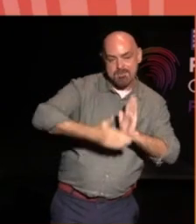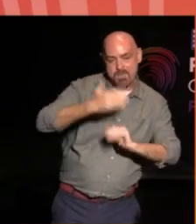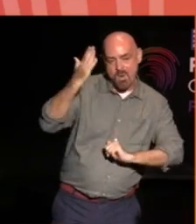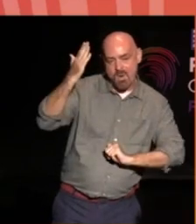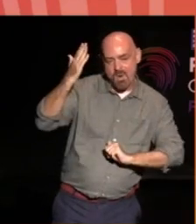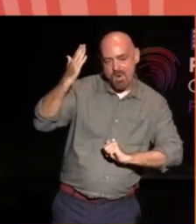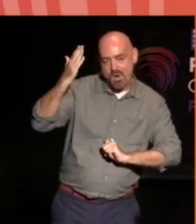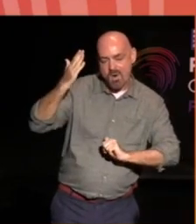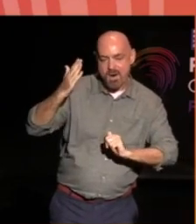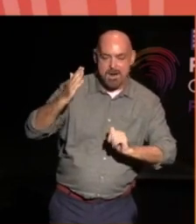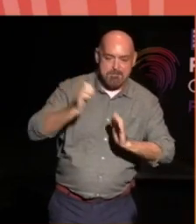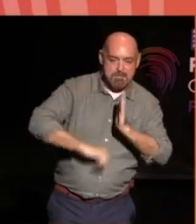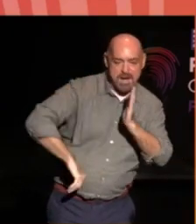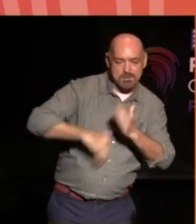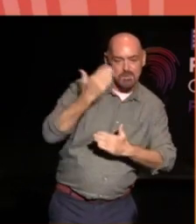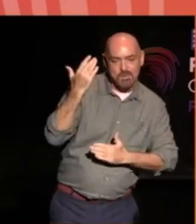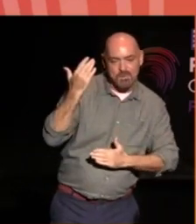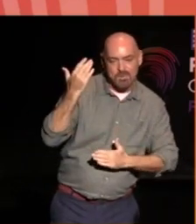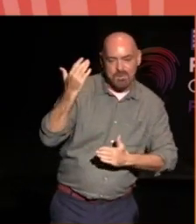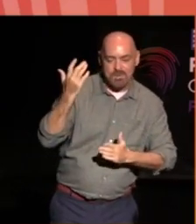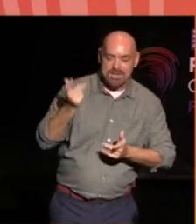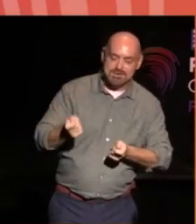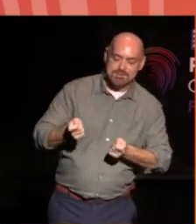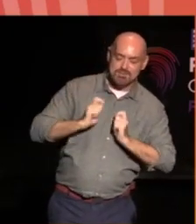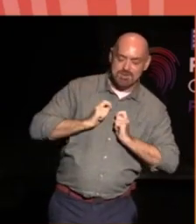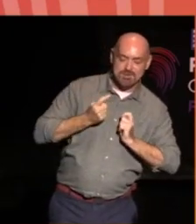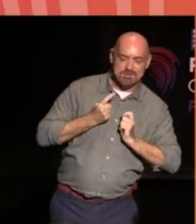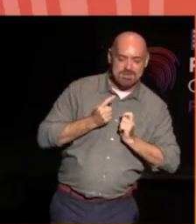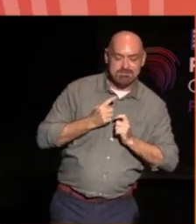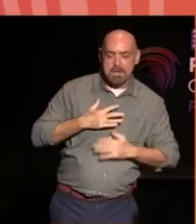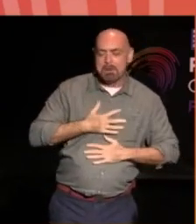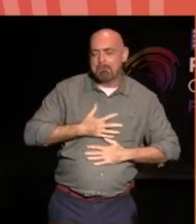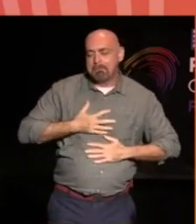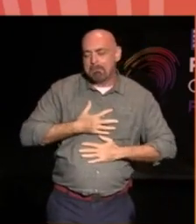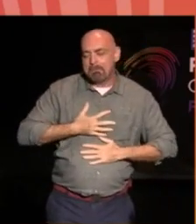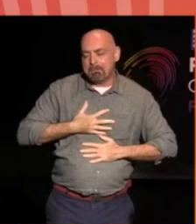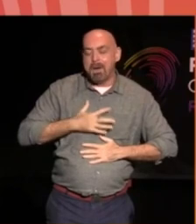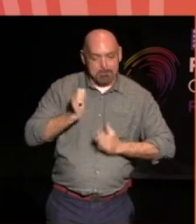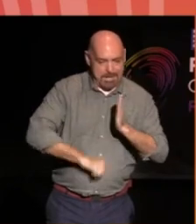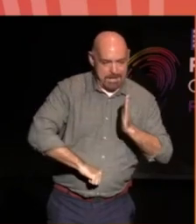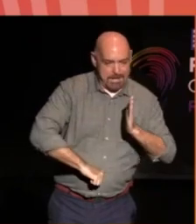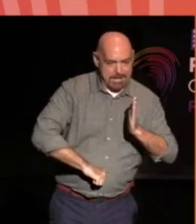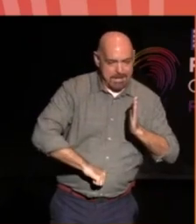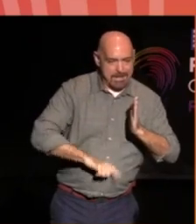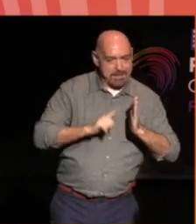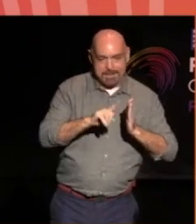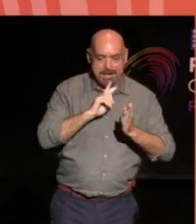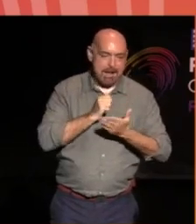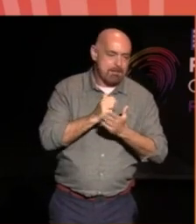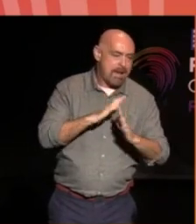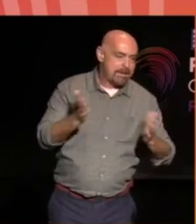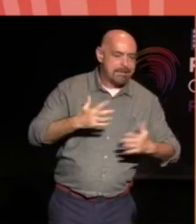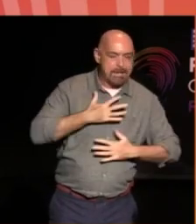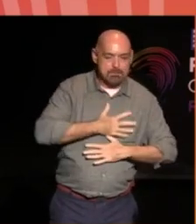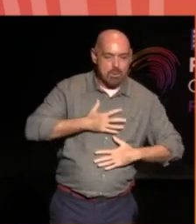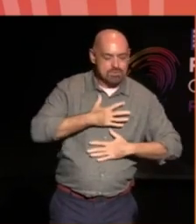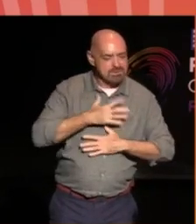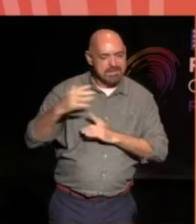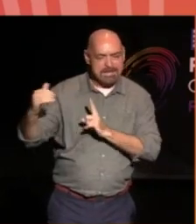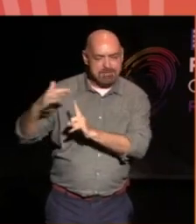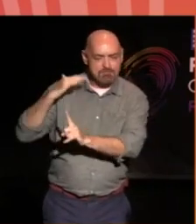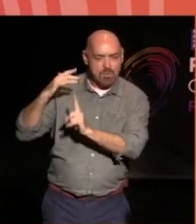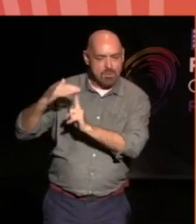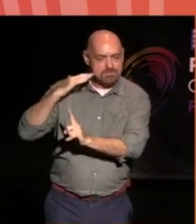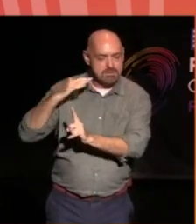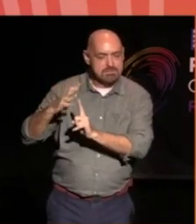something new, treat yourself. You know, buying something is the answer for every emotion you could possibly have. And we're seeing influencers, you